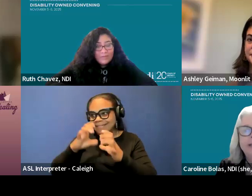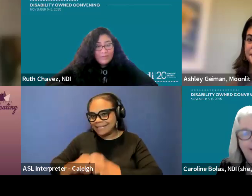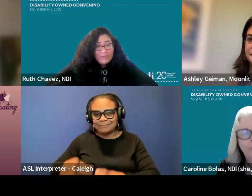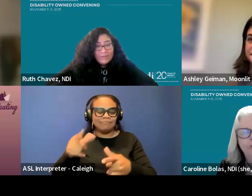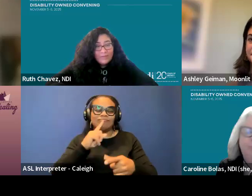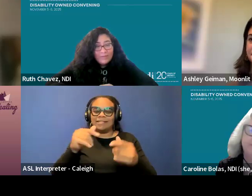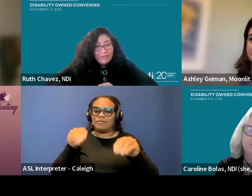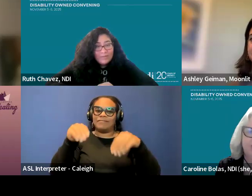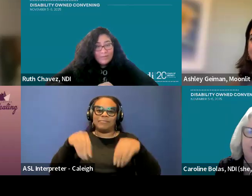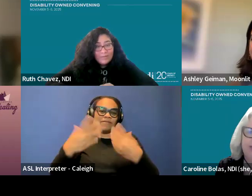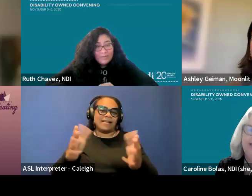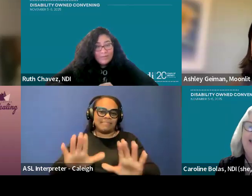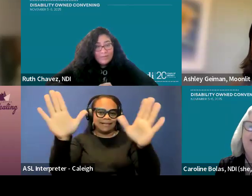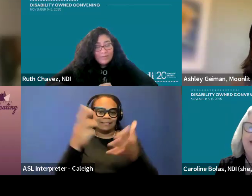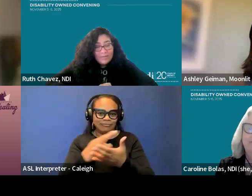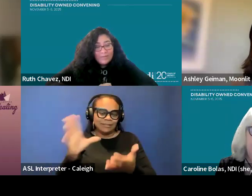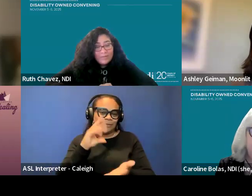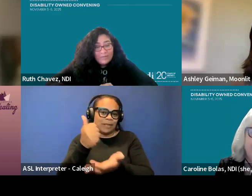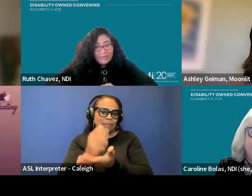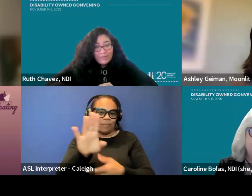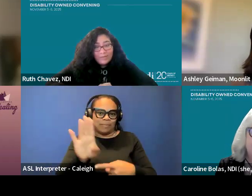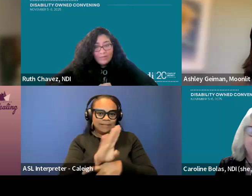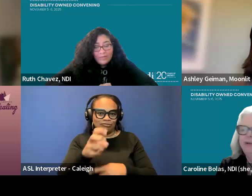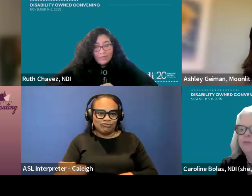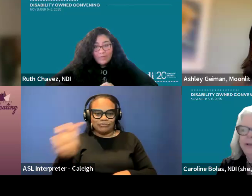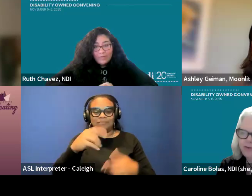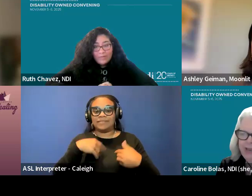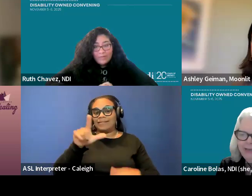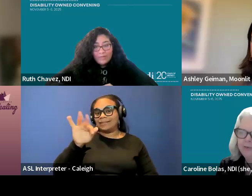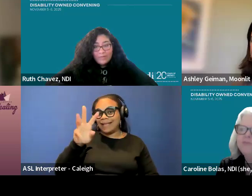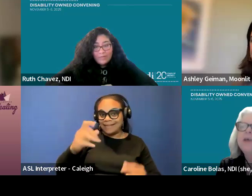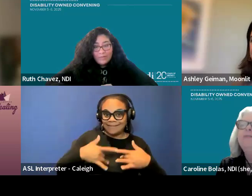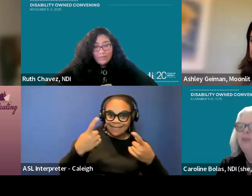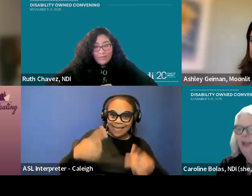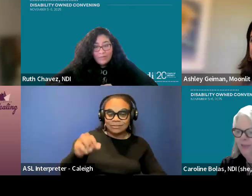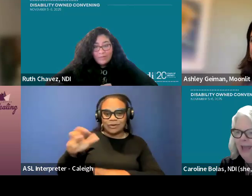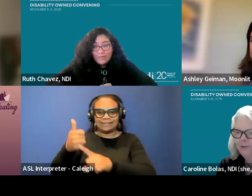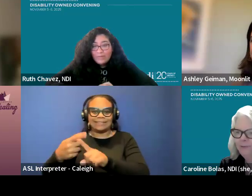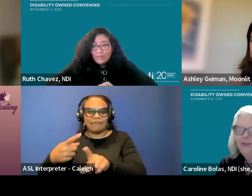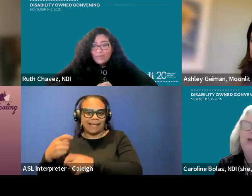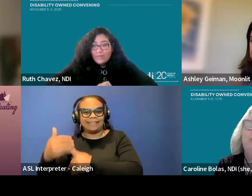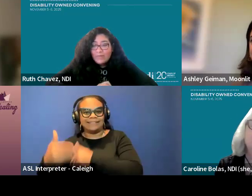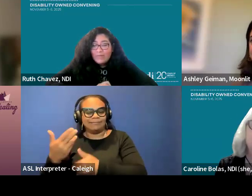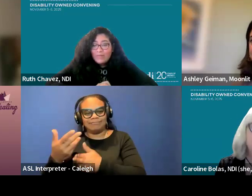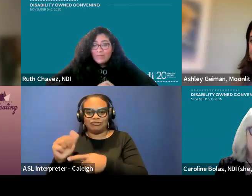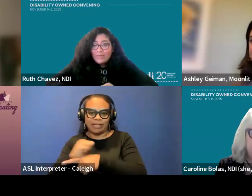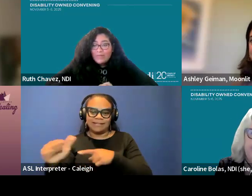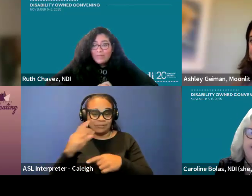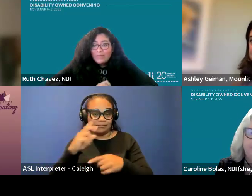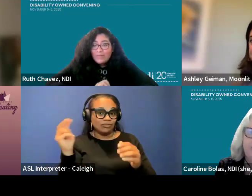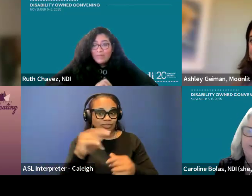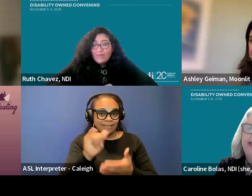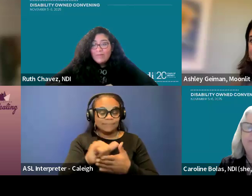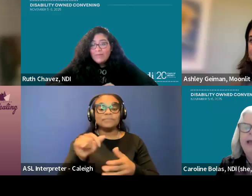resources that will really help on your business journey. They have live events, they have self-paced training, so definitely check that out. We have a